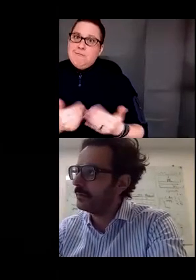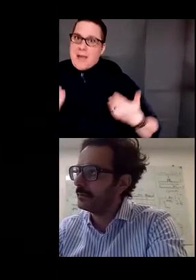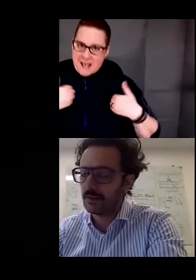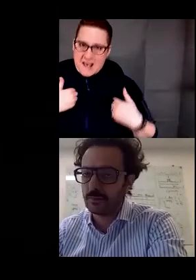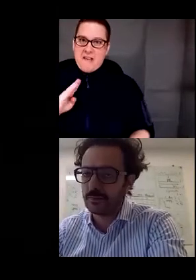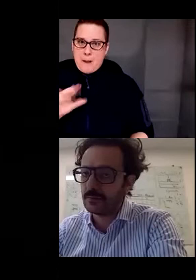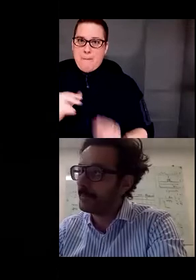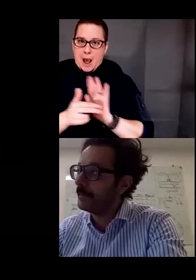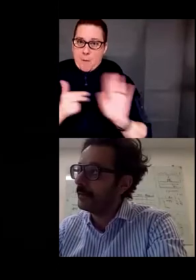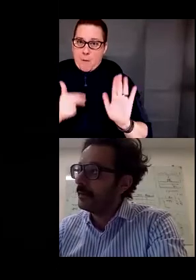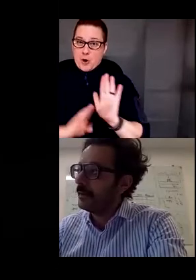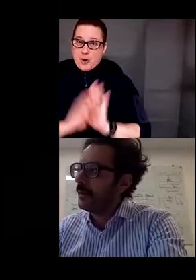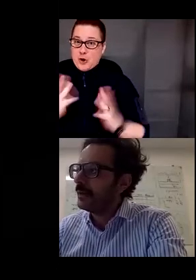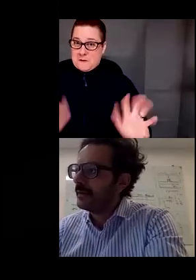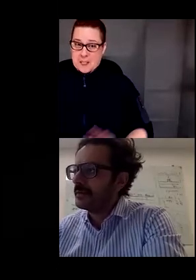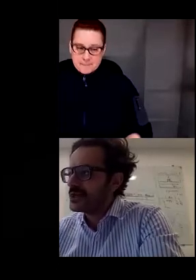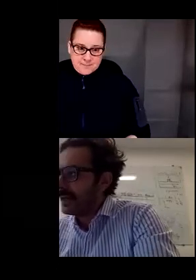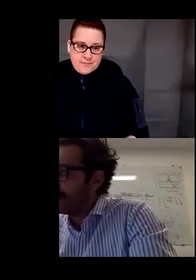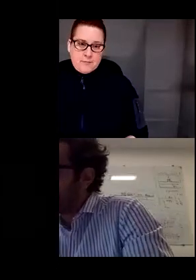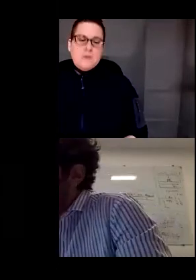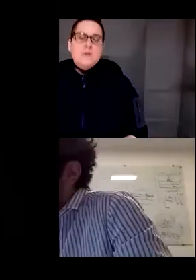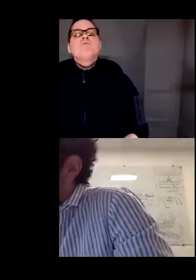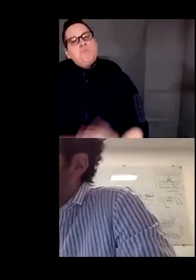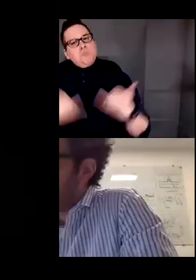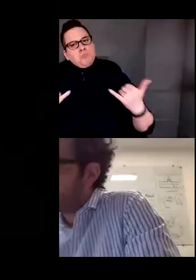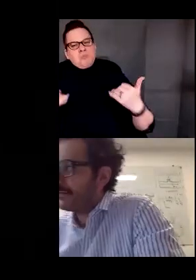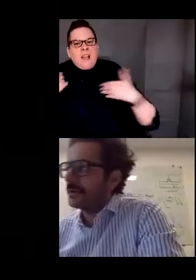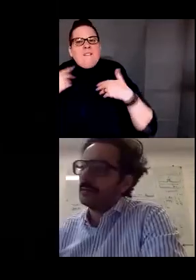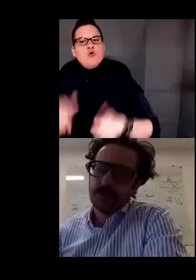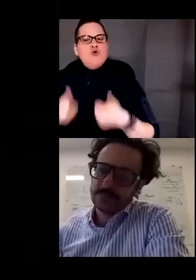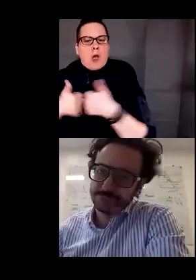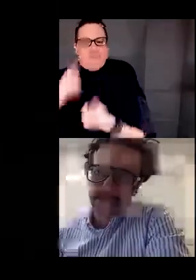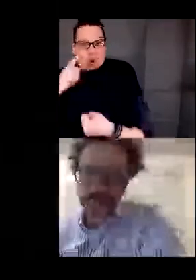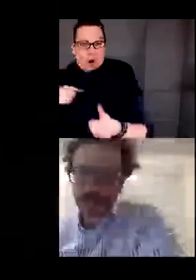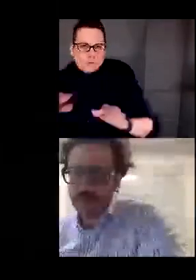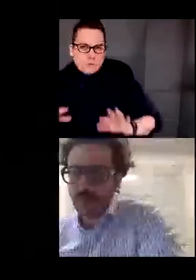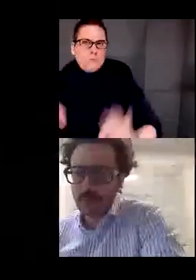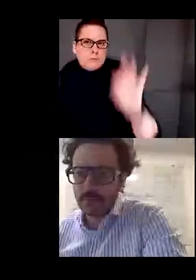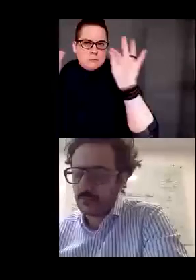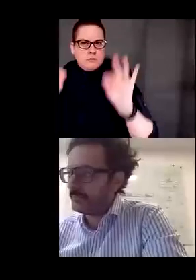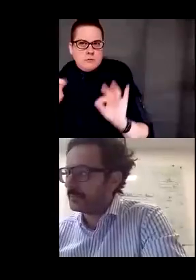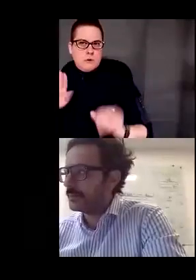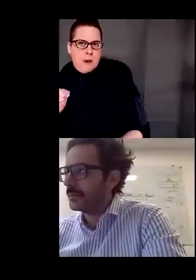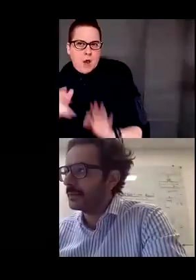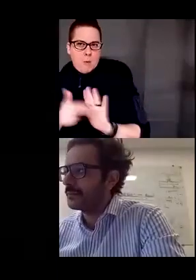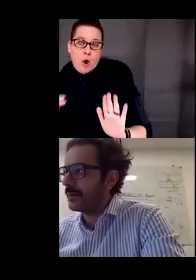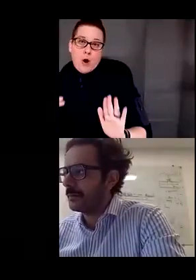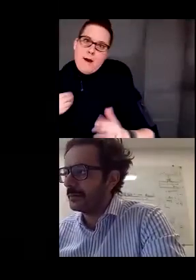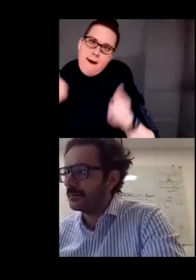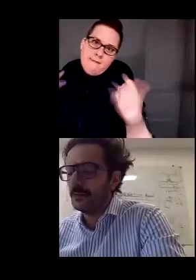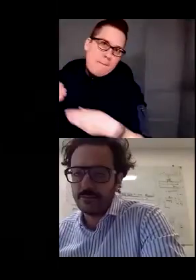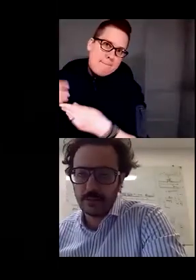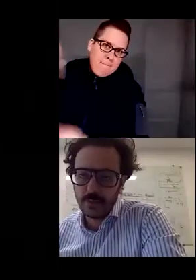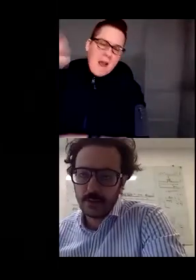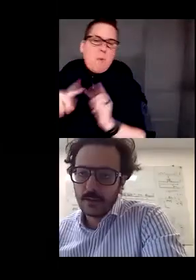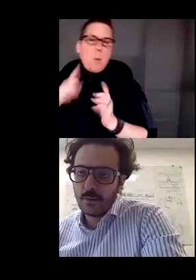biomarkers development. Now, what are the challenges to the discovery? There are so many of them, but I'm going to talk about